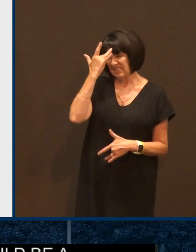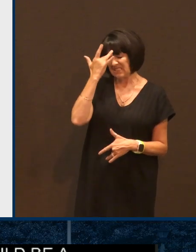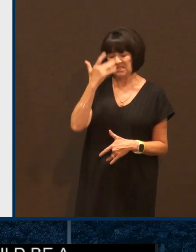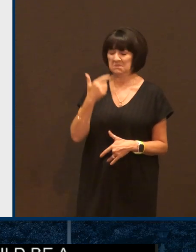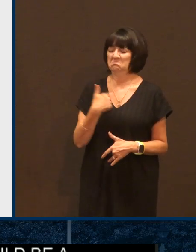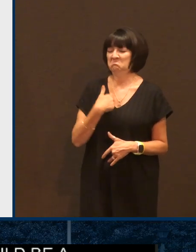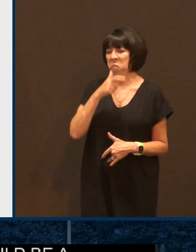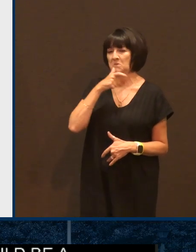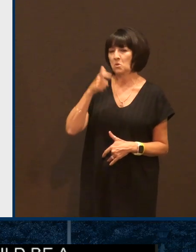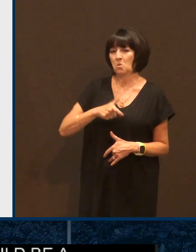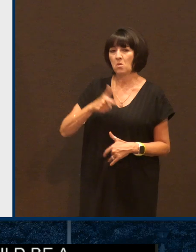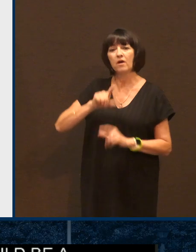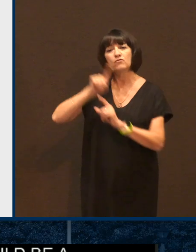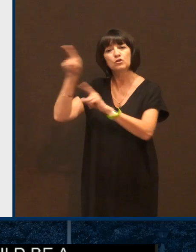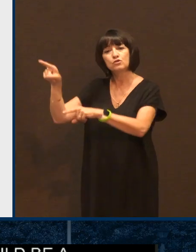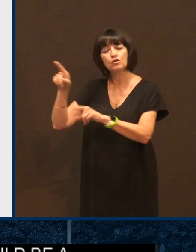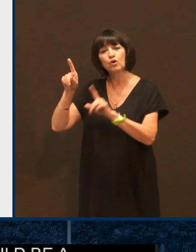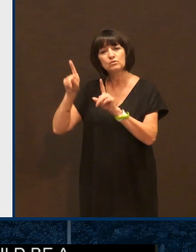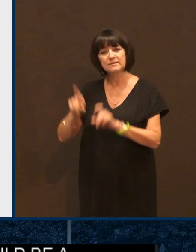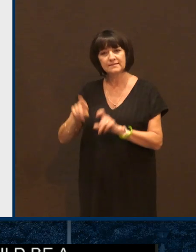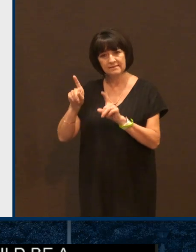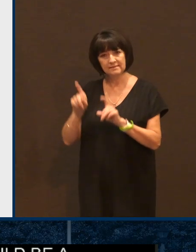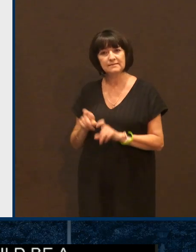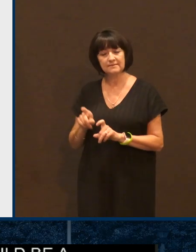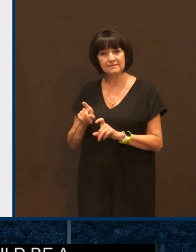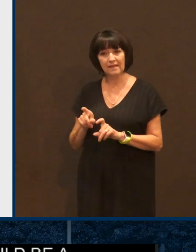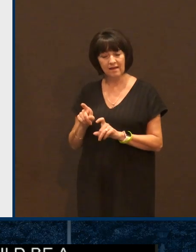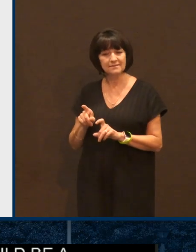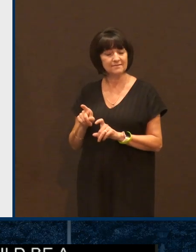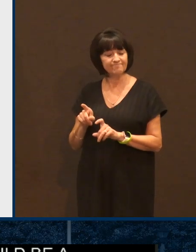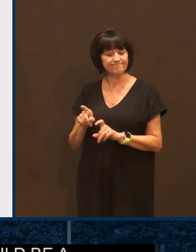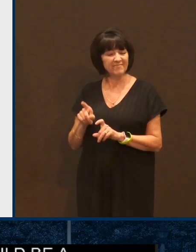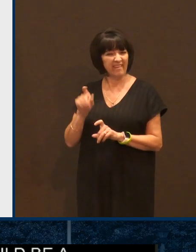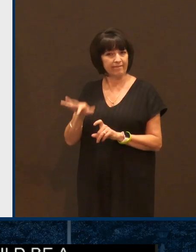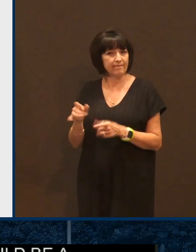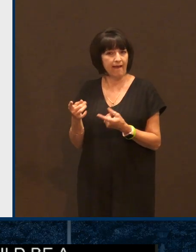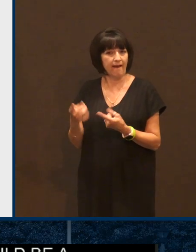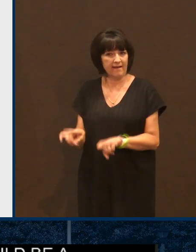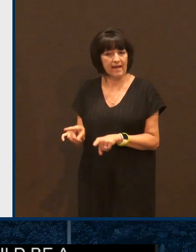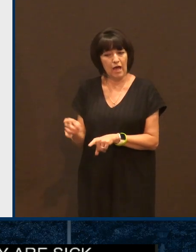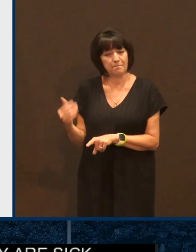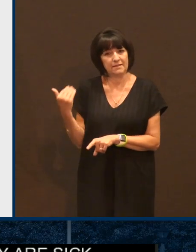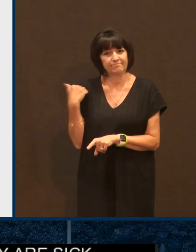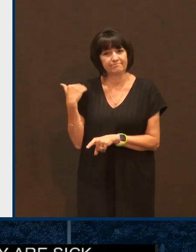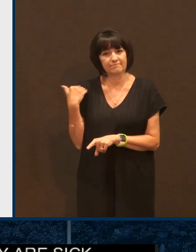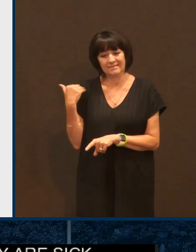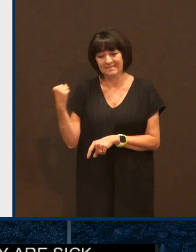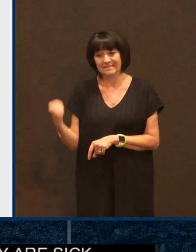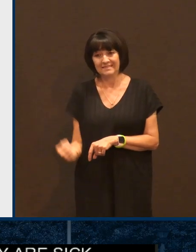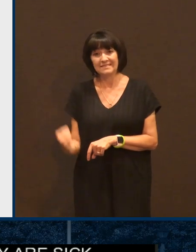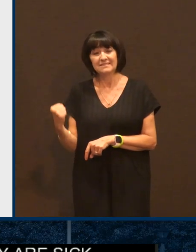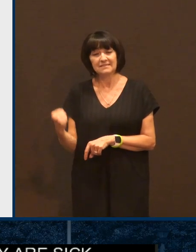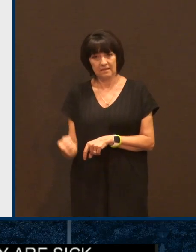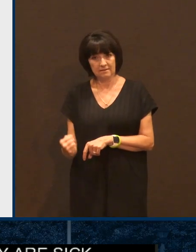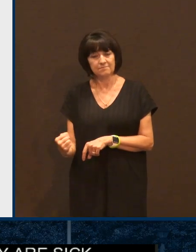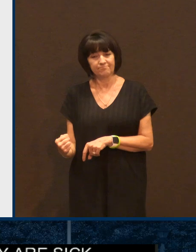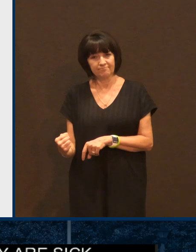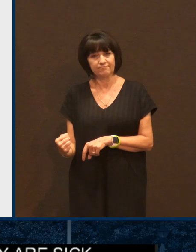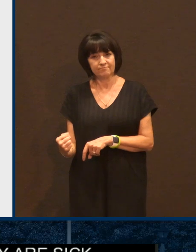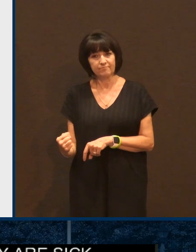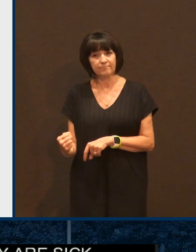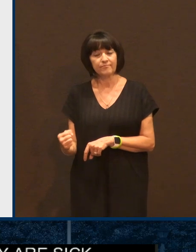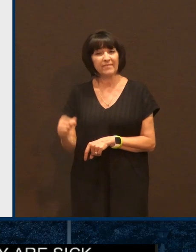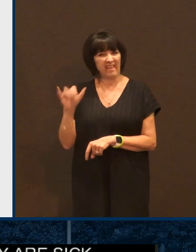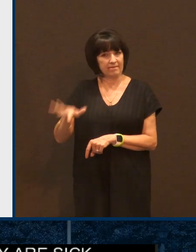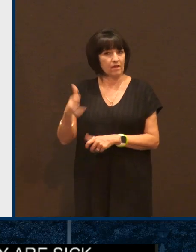tested. Before the outbreak there in eastern Sussex County, where there was a lot of public attention to the